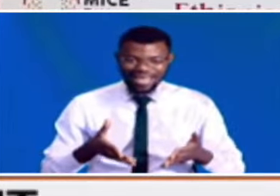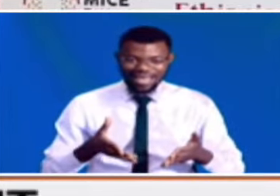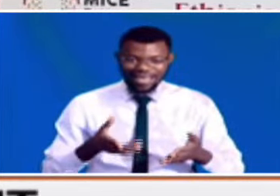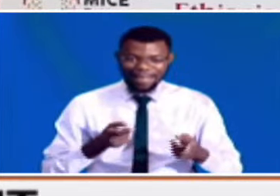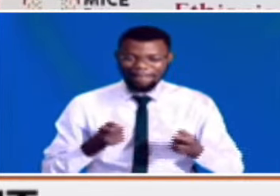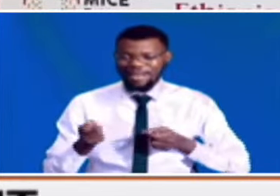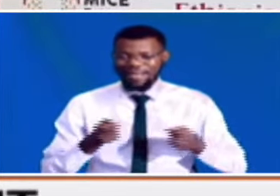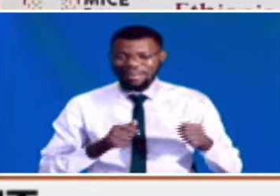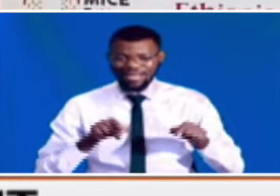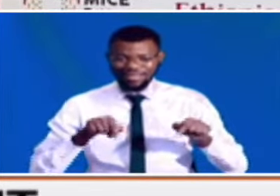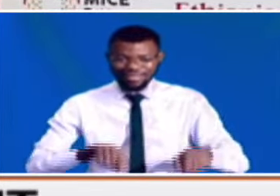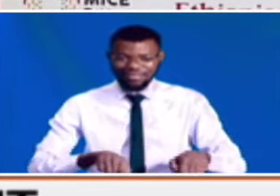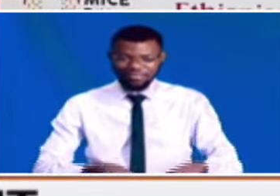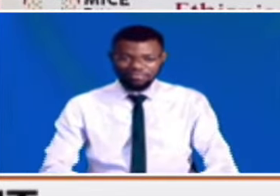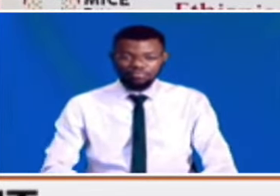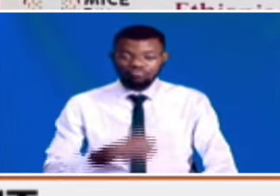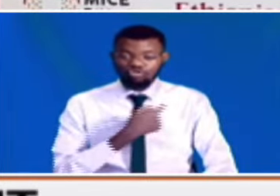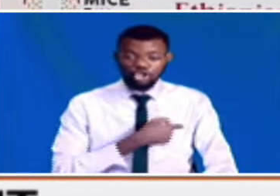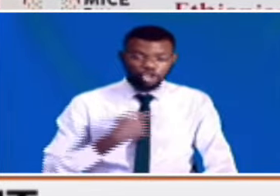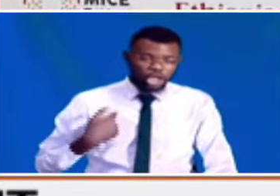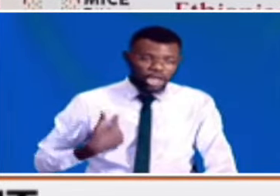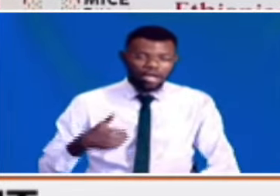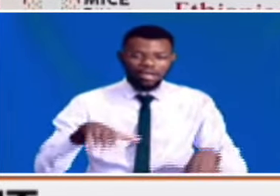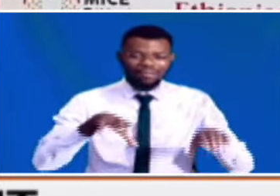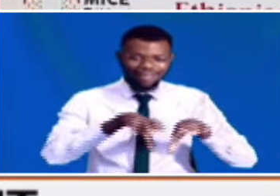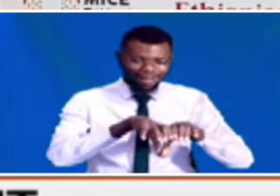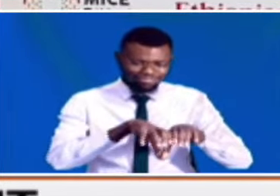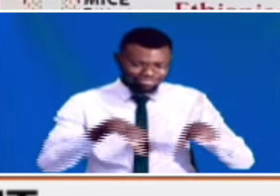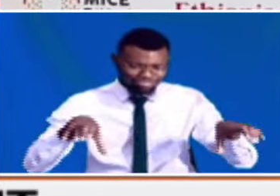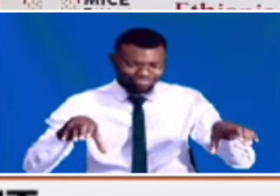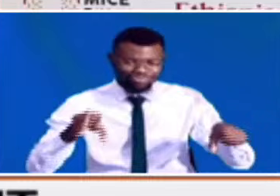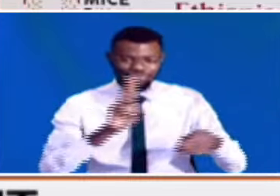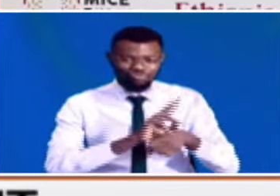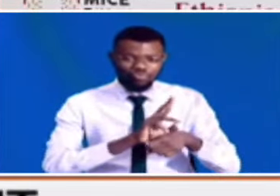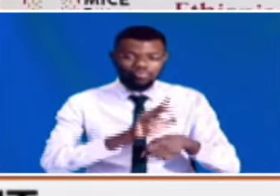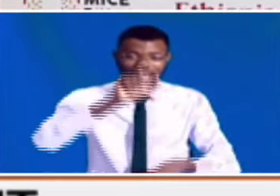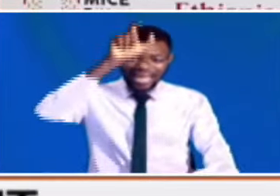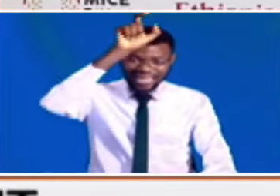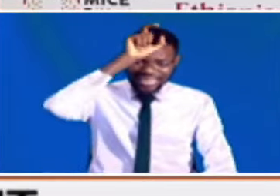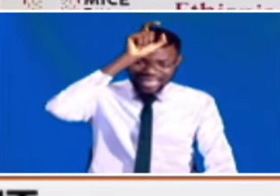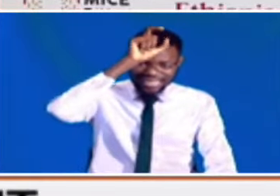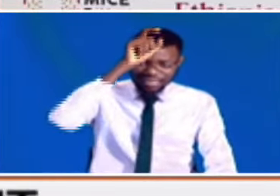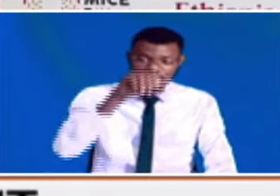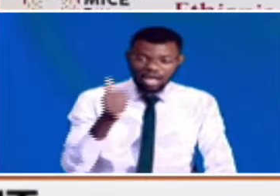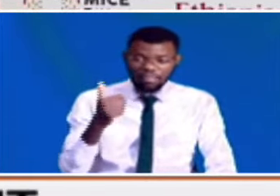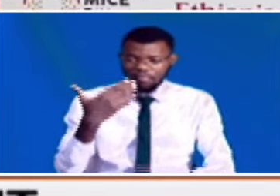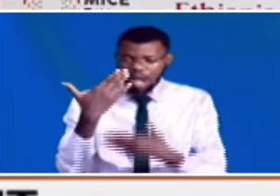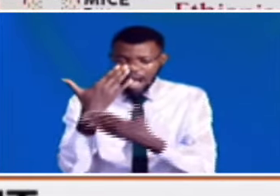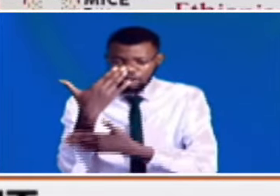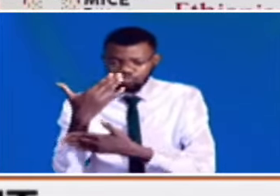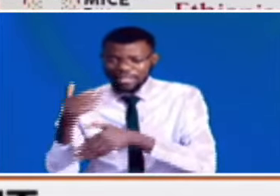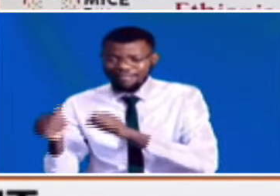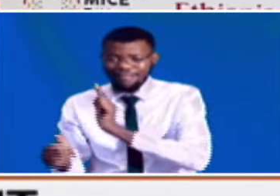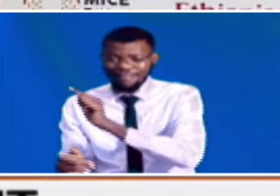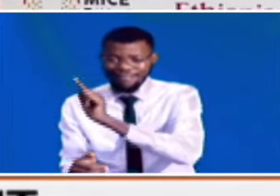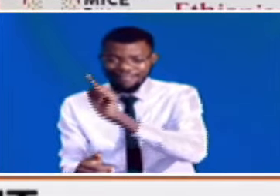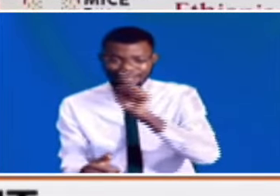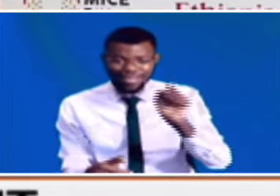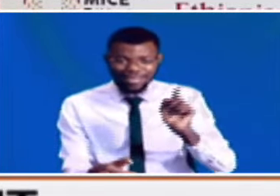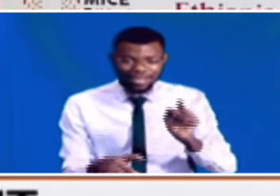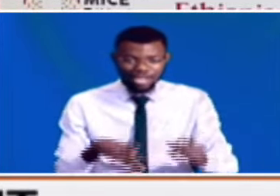country, mainly China, Turkey, and other countries. And we tend to go to them